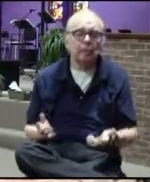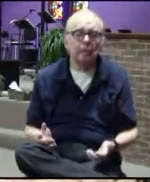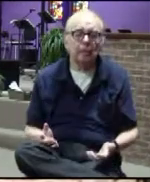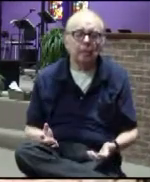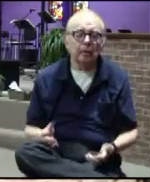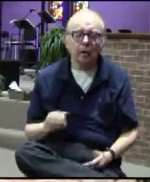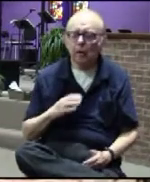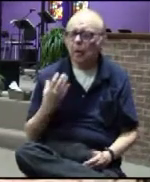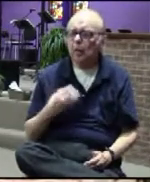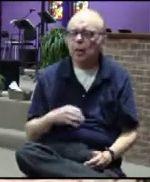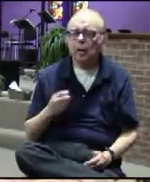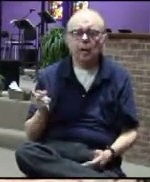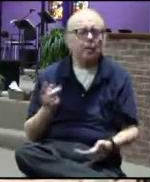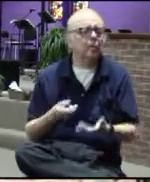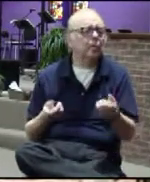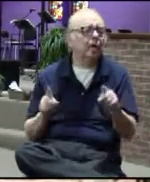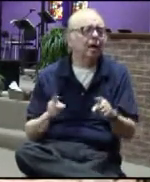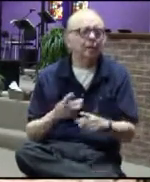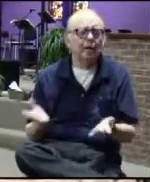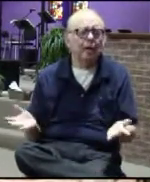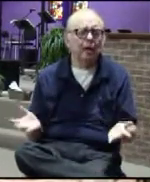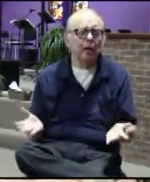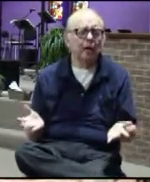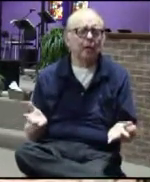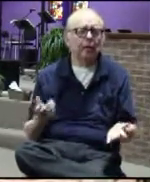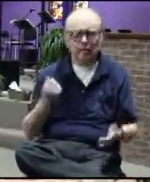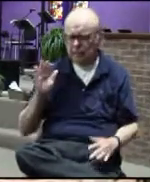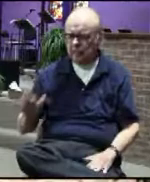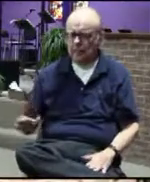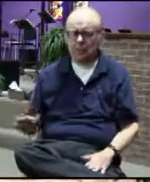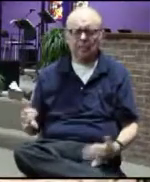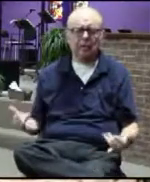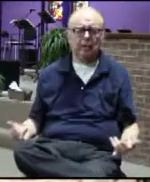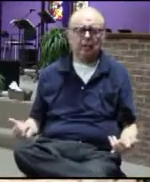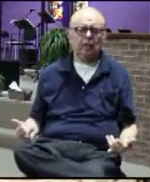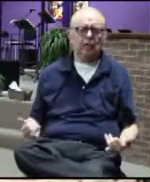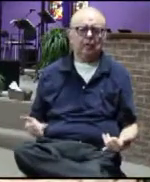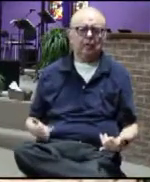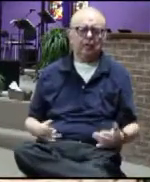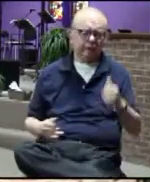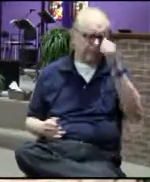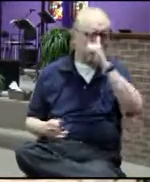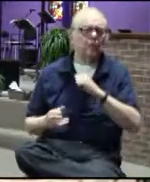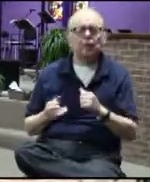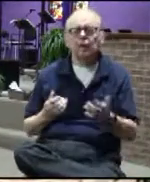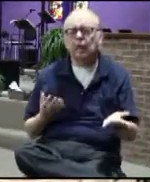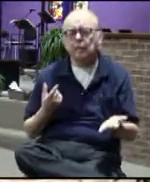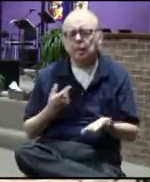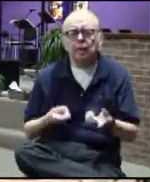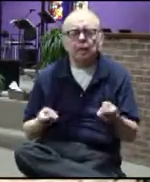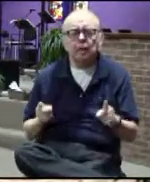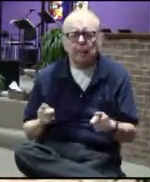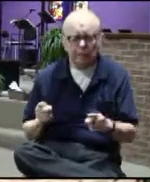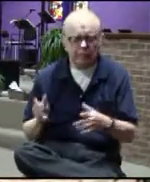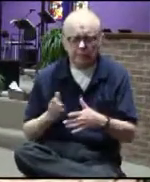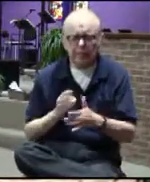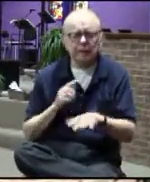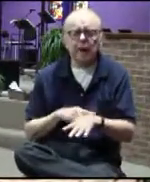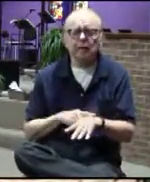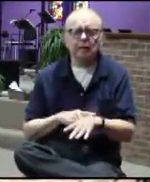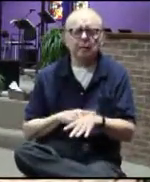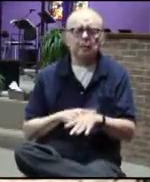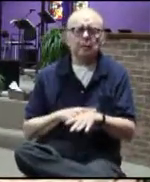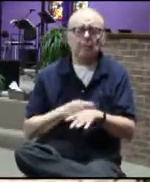We think, okay, well, what happened, man? He was a little boy and now he's an adult. So what happened in there? And